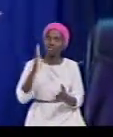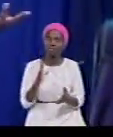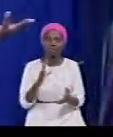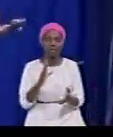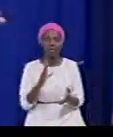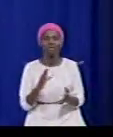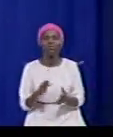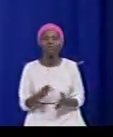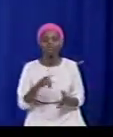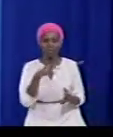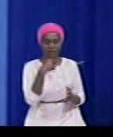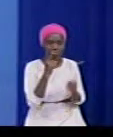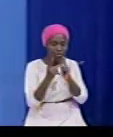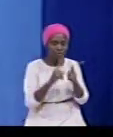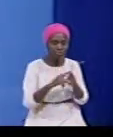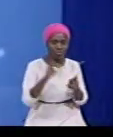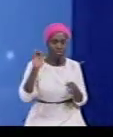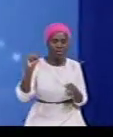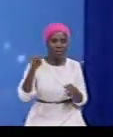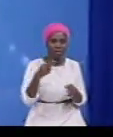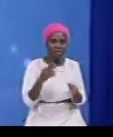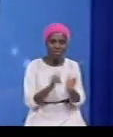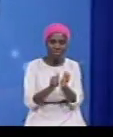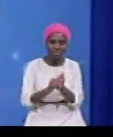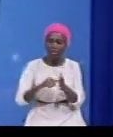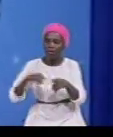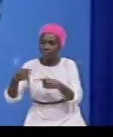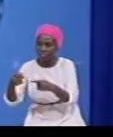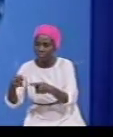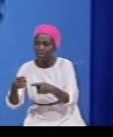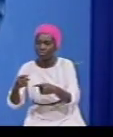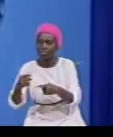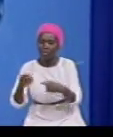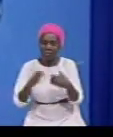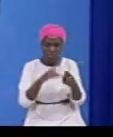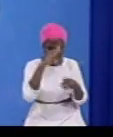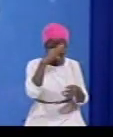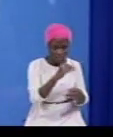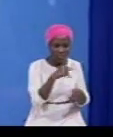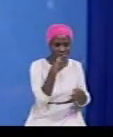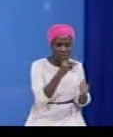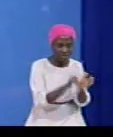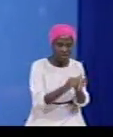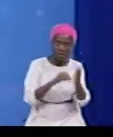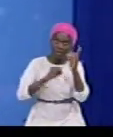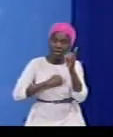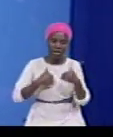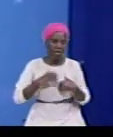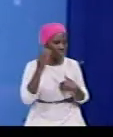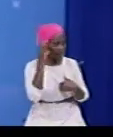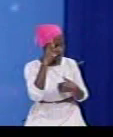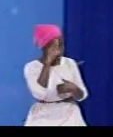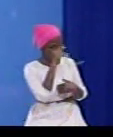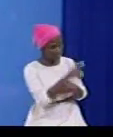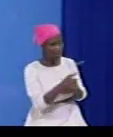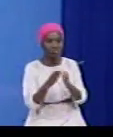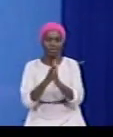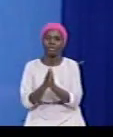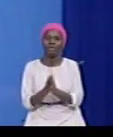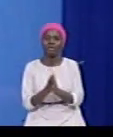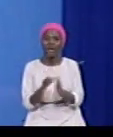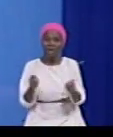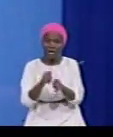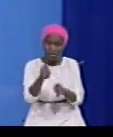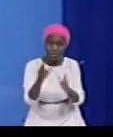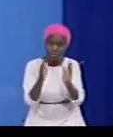prayer." Even tonight, as you are waiting there and you say, "Lord, I need your salvation, I need your restoration,